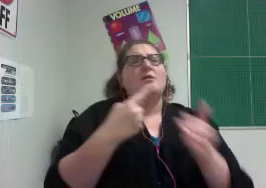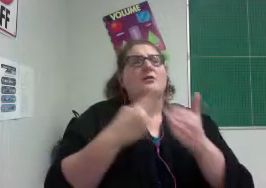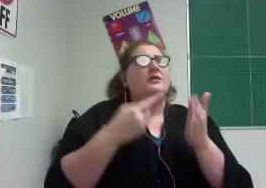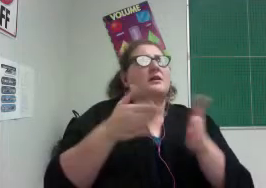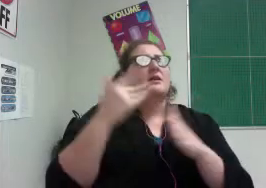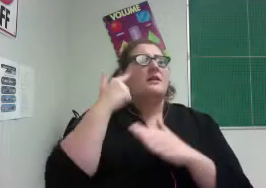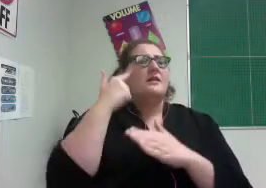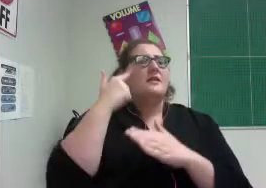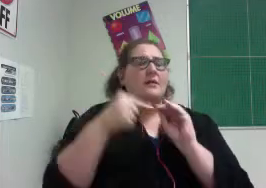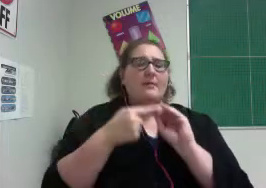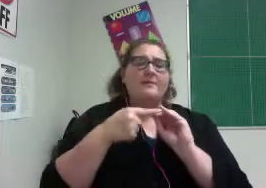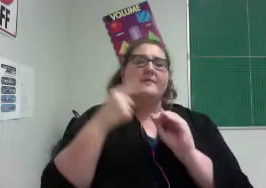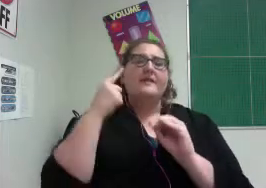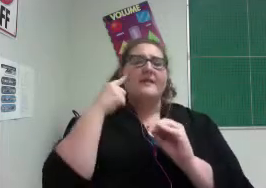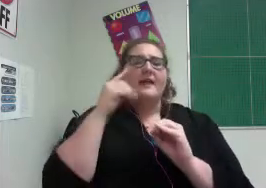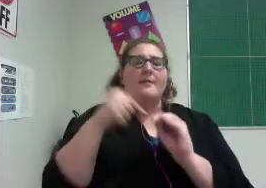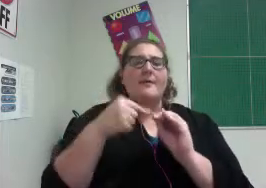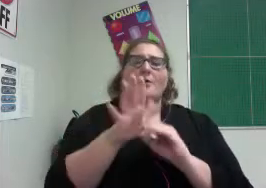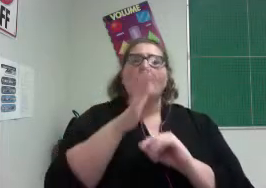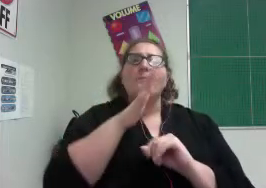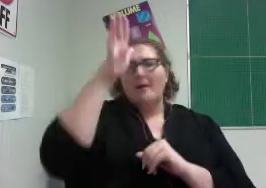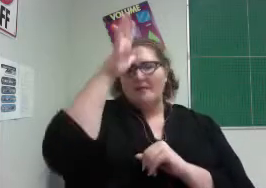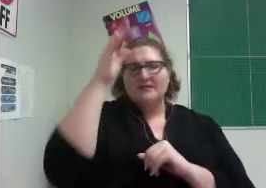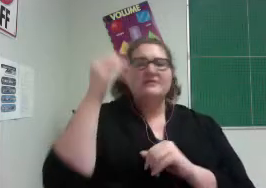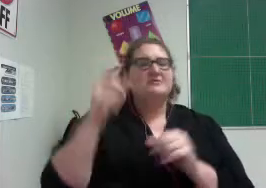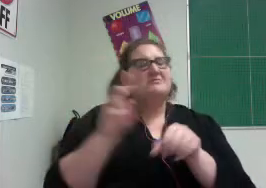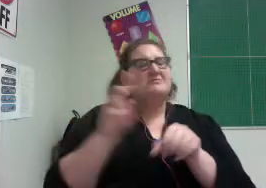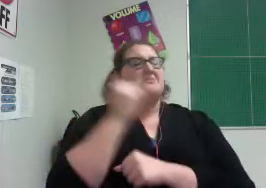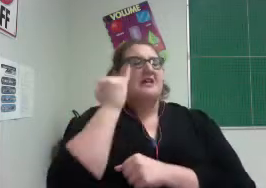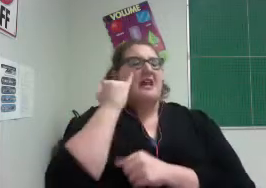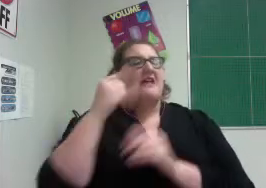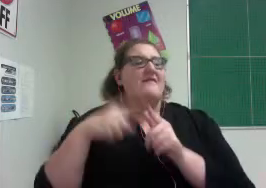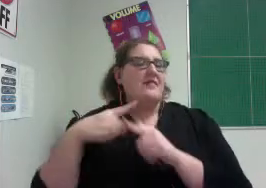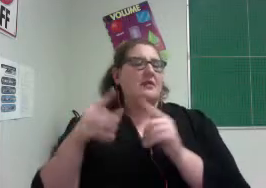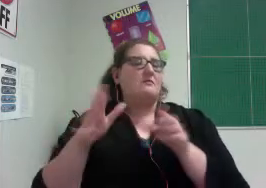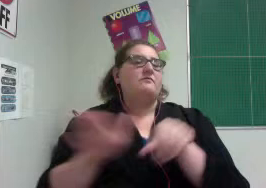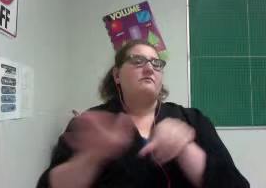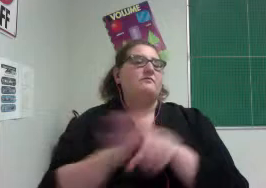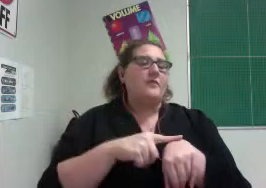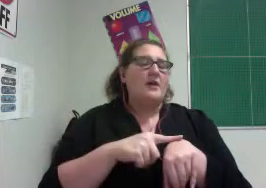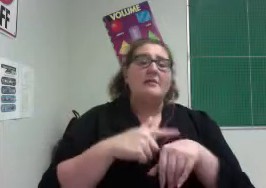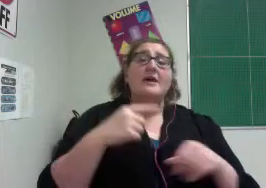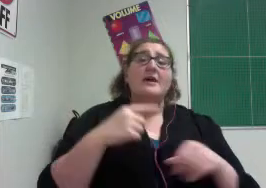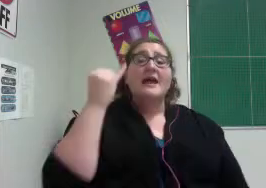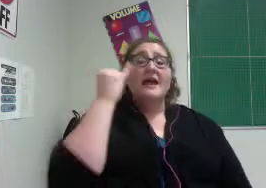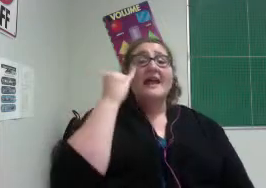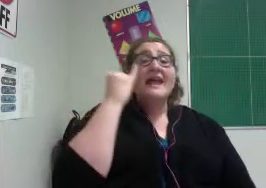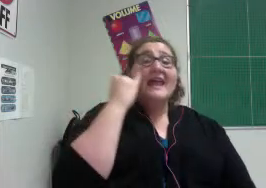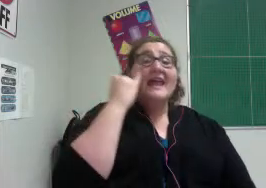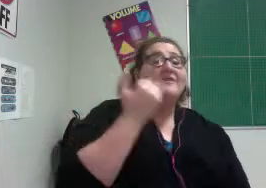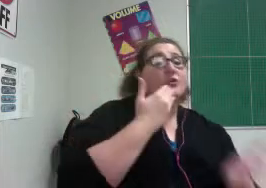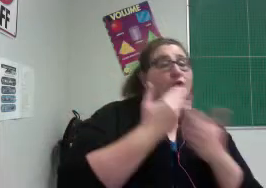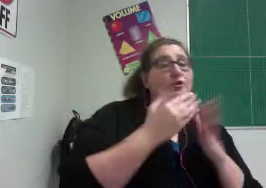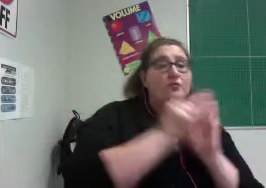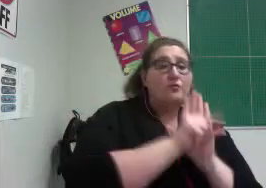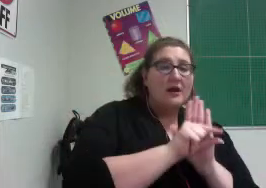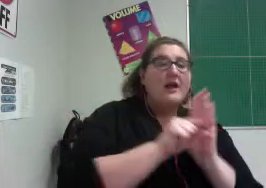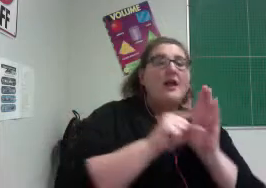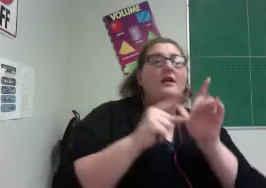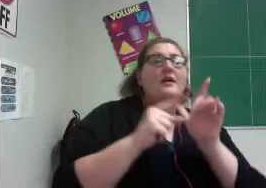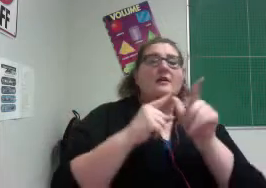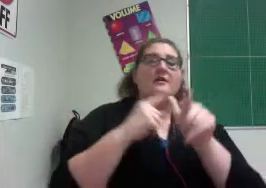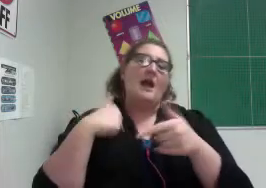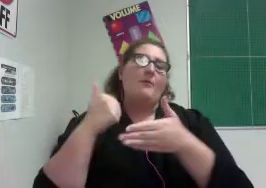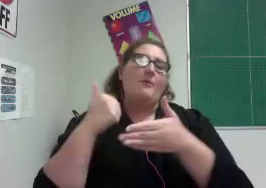way to think about this is think of your parents use if-then statements all the time. They may say, if you get good